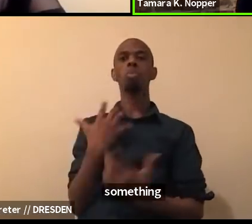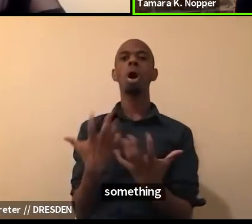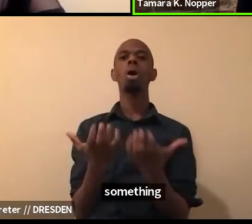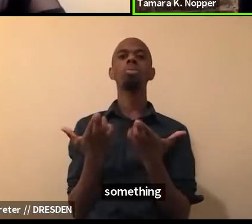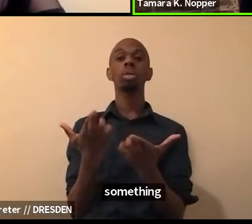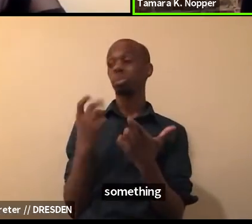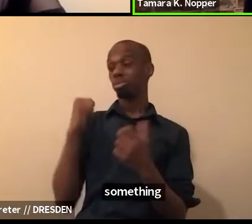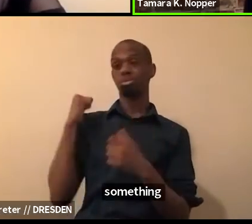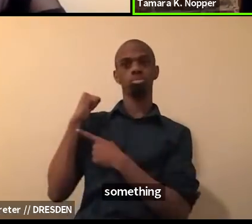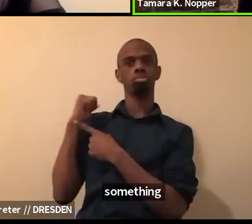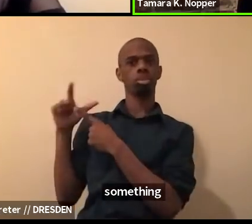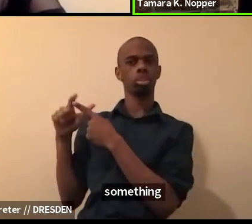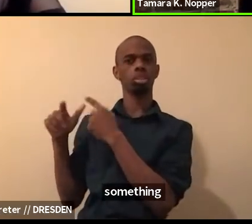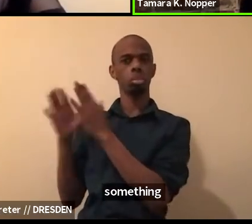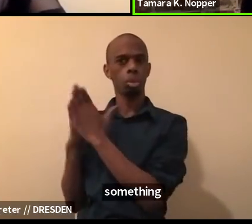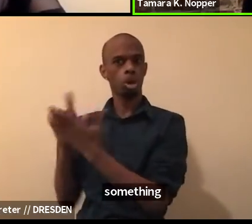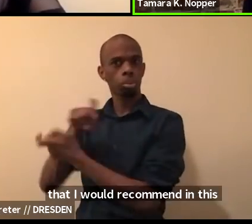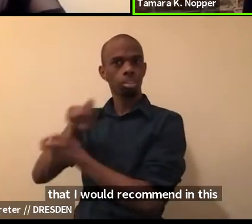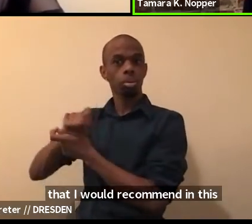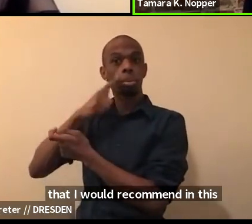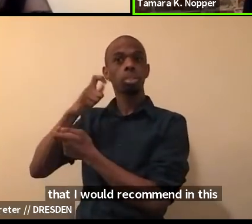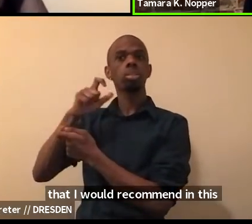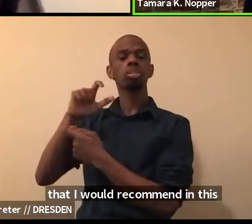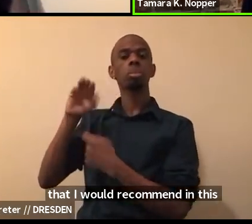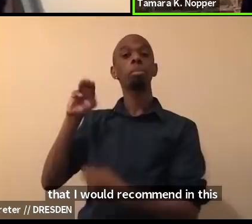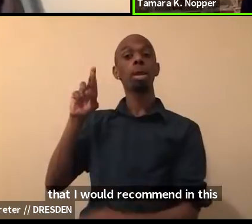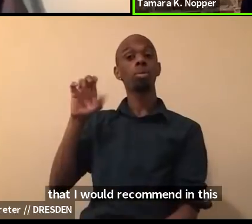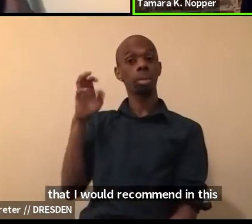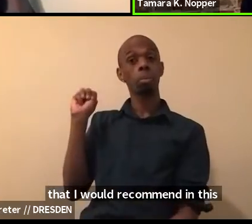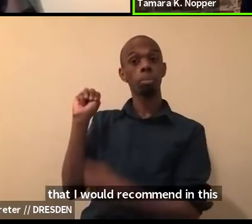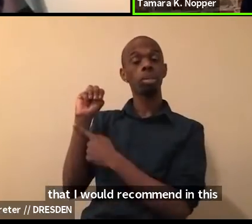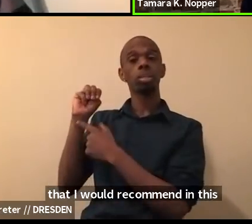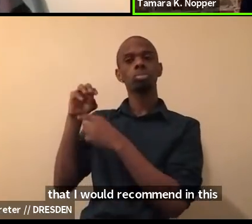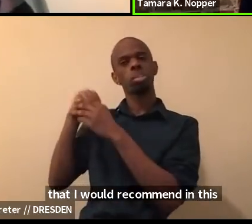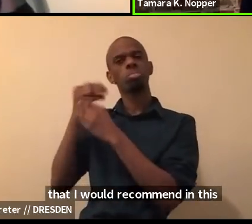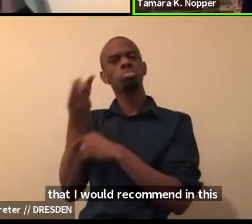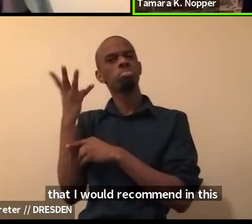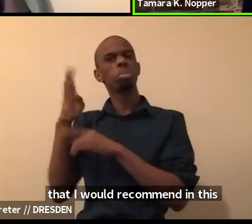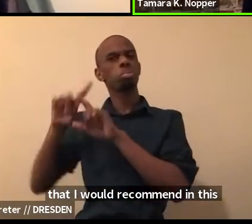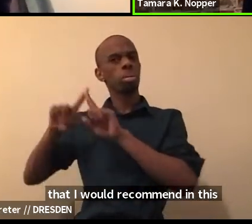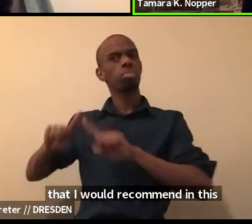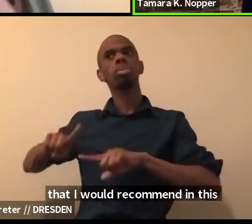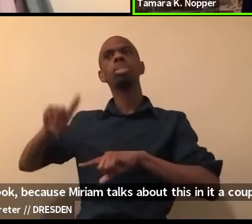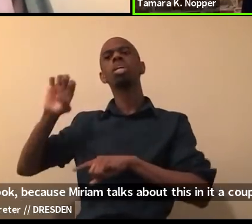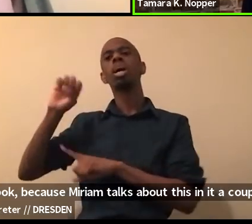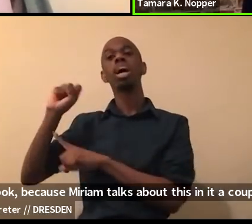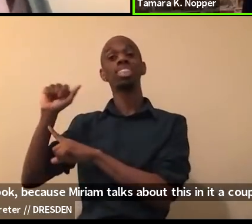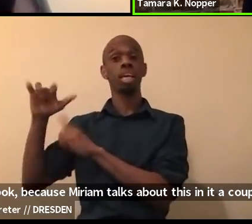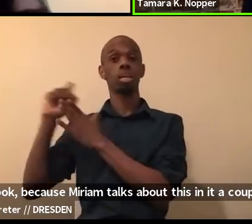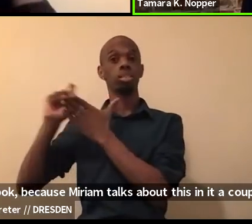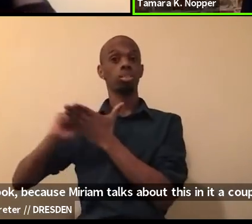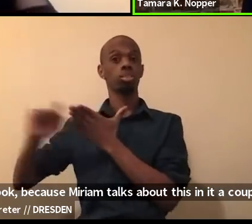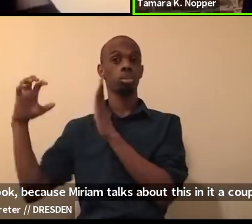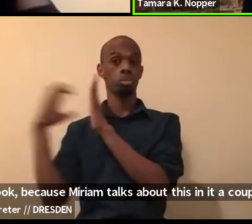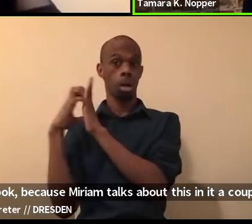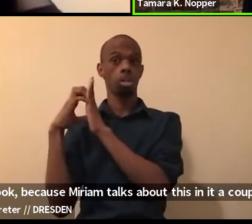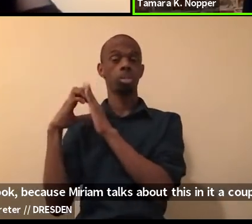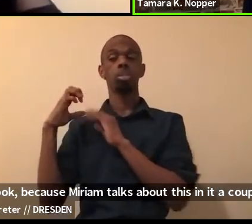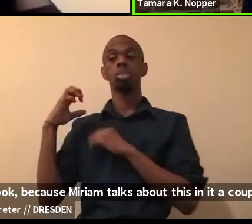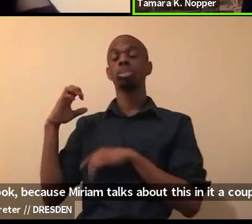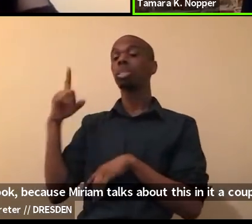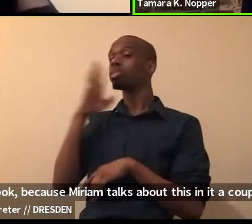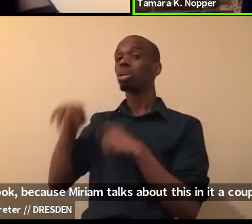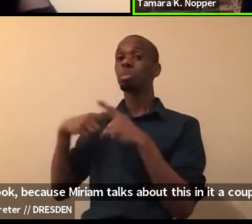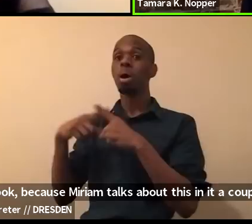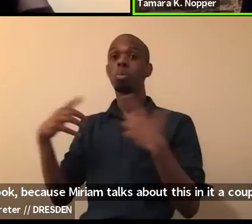a couple essays in interviews, but she and Rachel Herzig talk about like, you know, how we have to kind of sort through our feelings. That's actually kind of